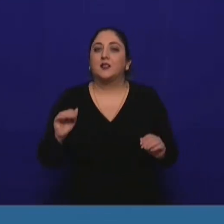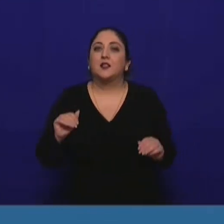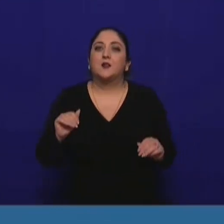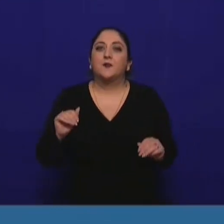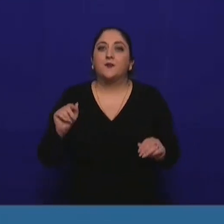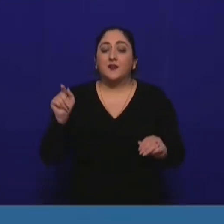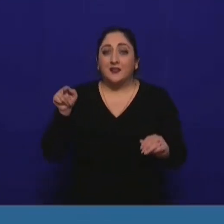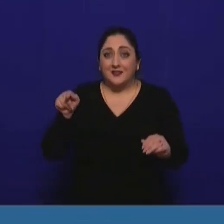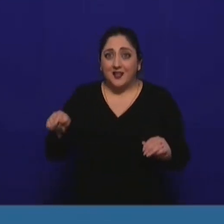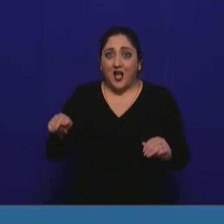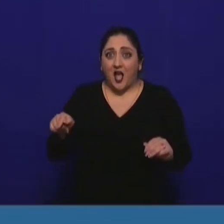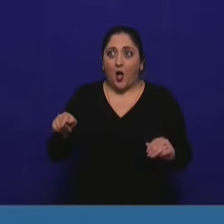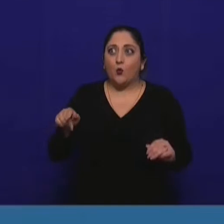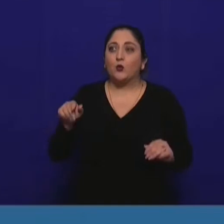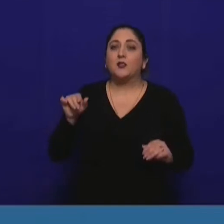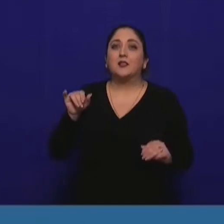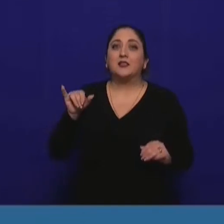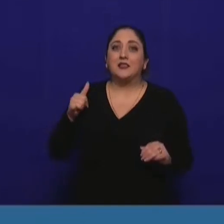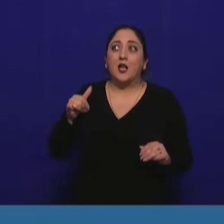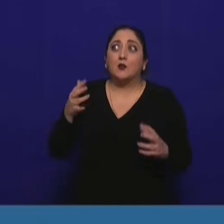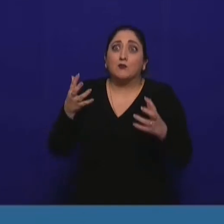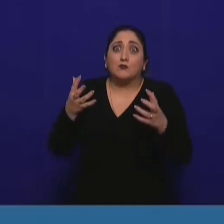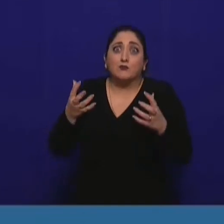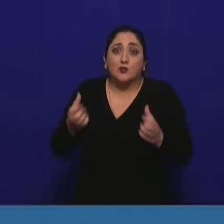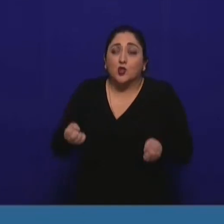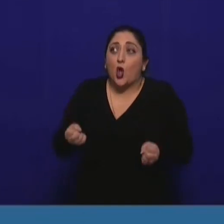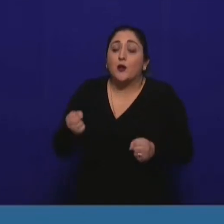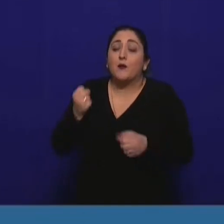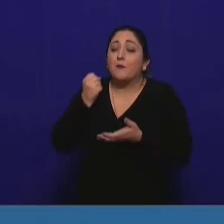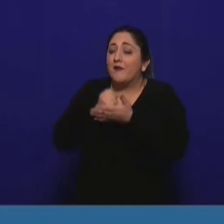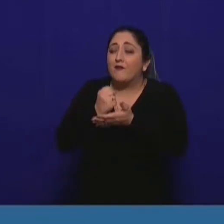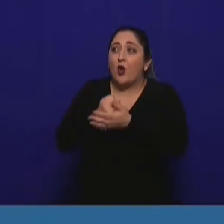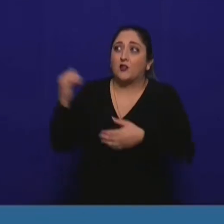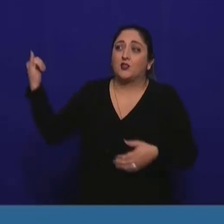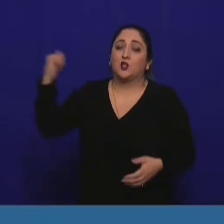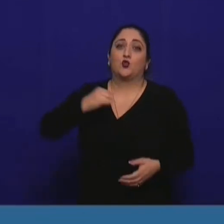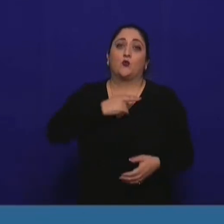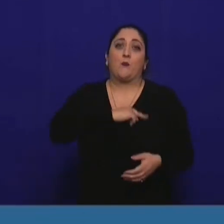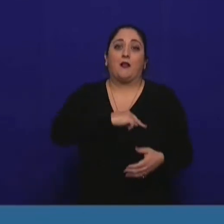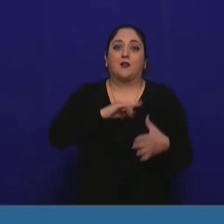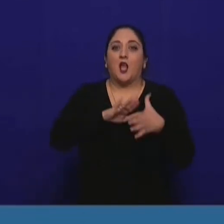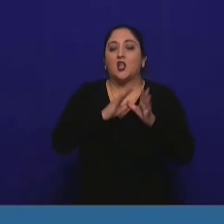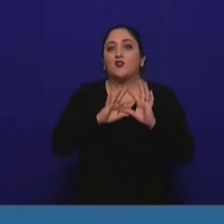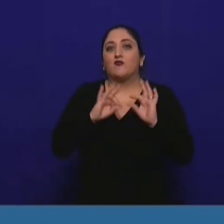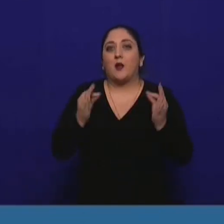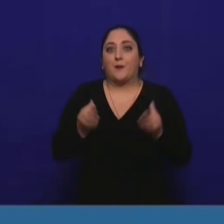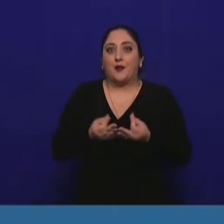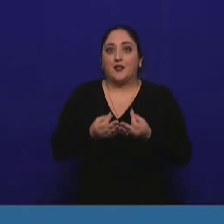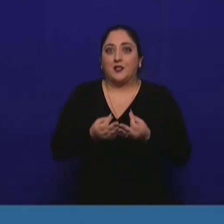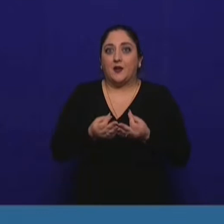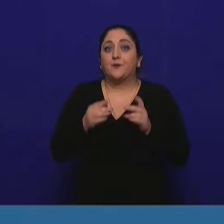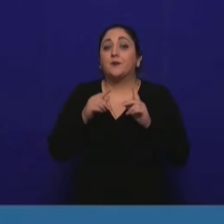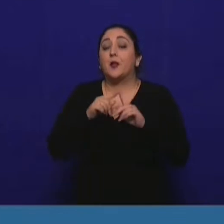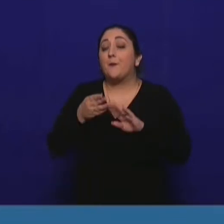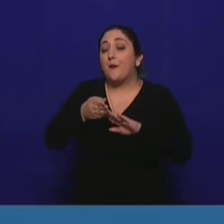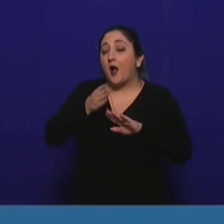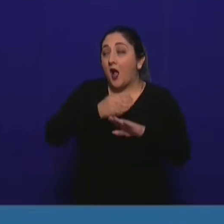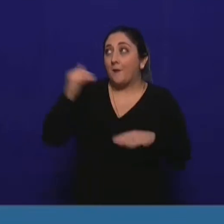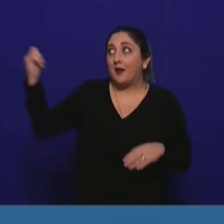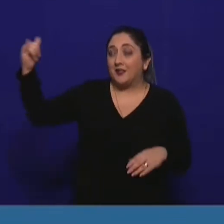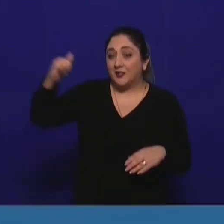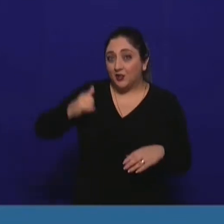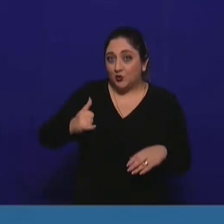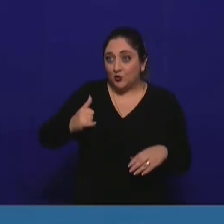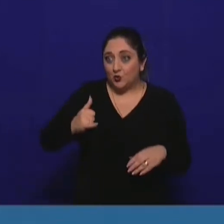persuni li huma Maltin li għandhom bżonn repatriation, imma wkoll li huma jridu jiġu bil-PCR test li jkun